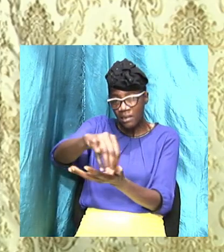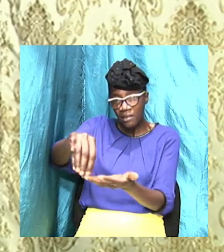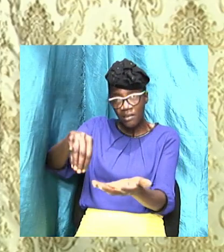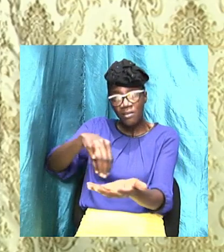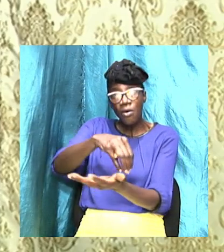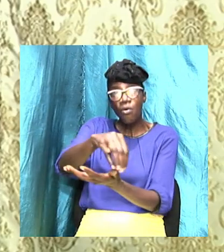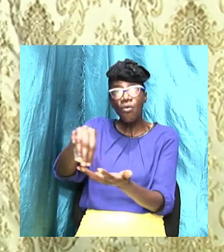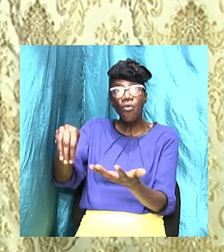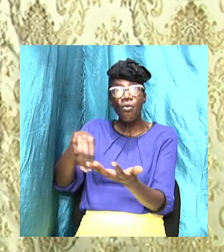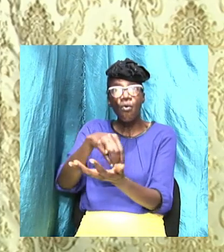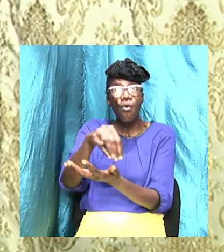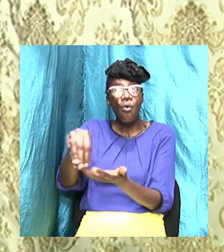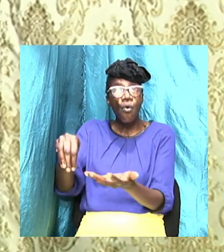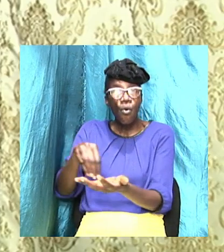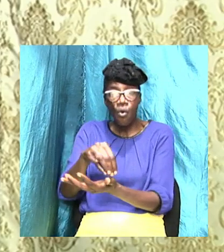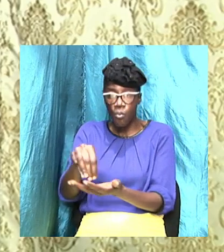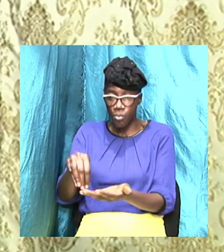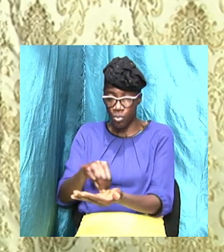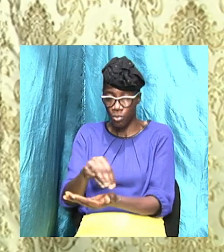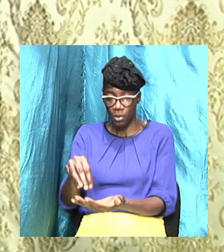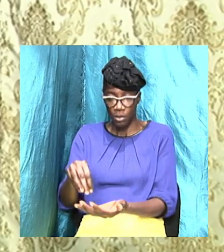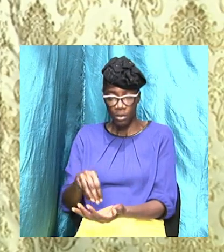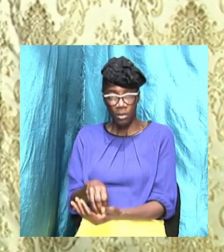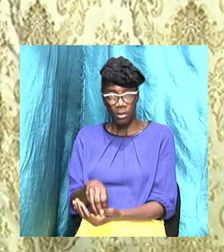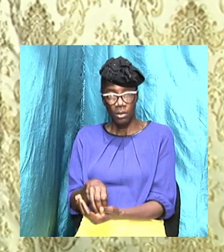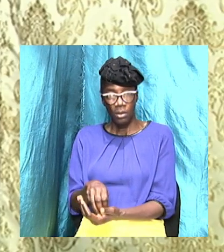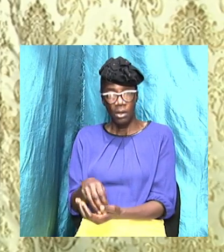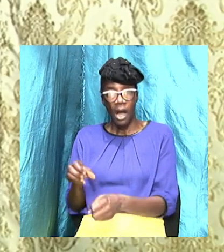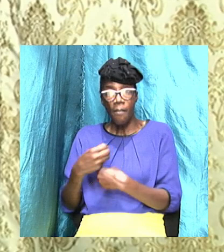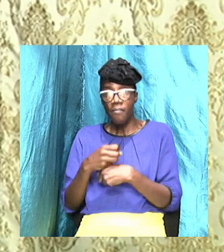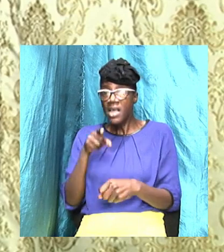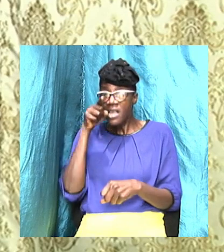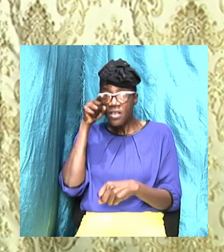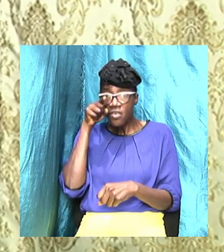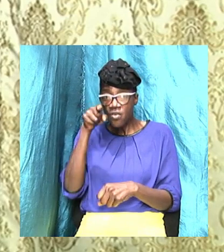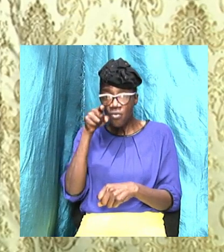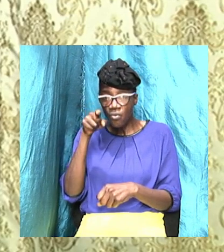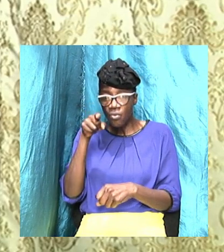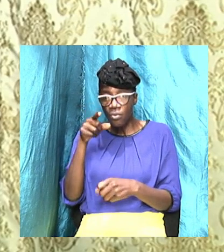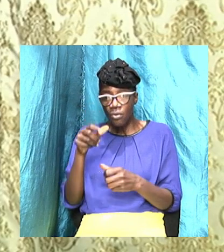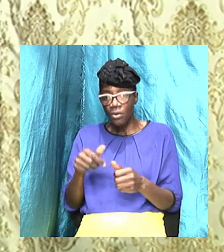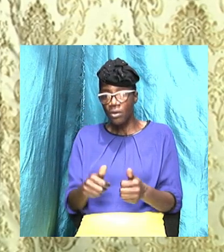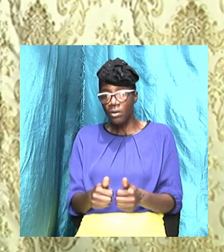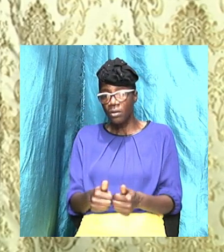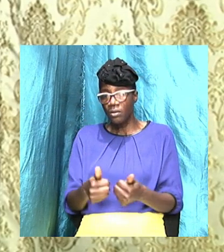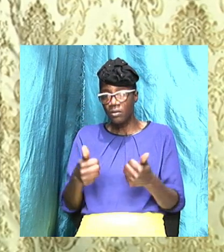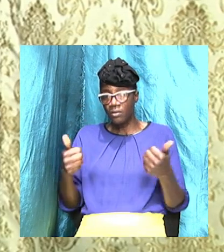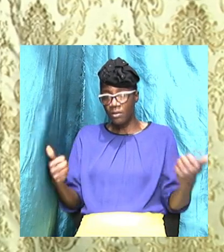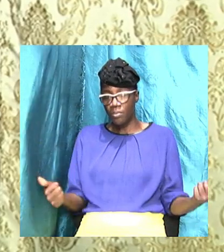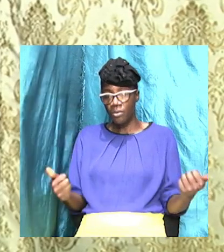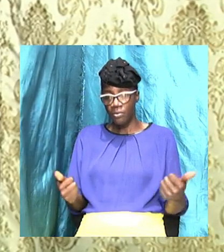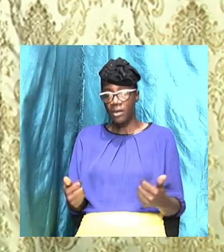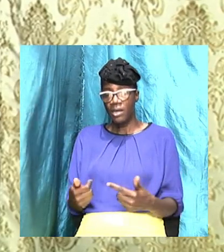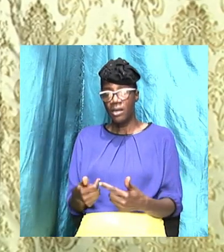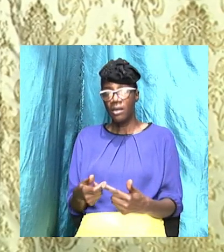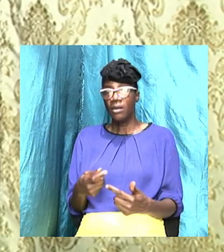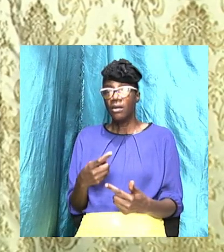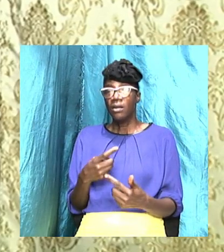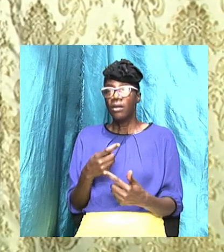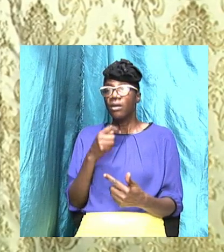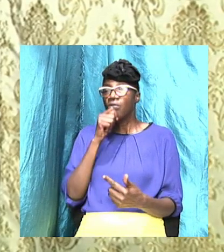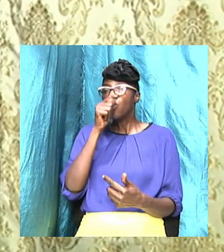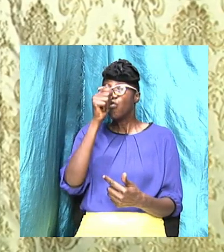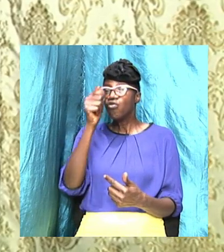it, and will cause you to depart from the truth.